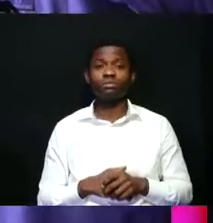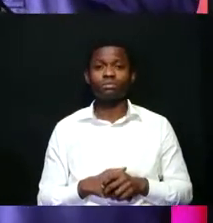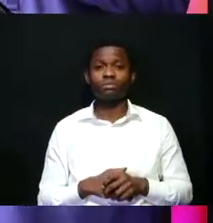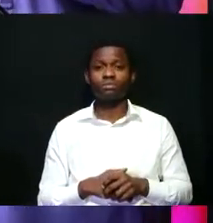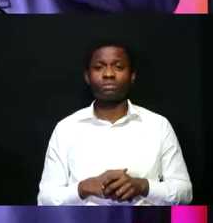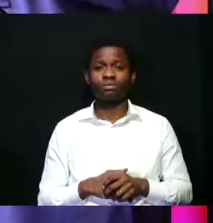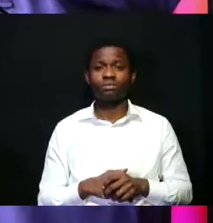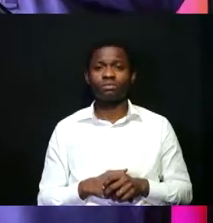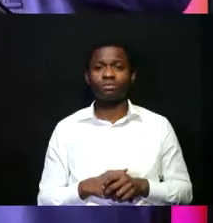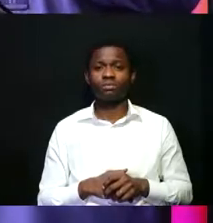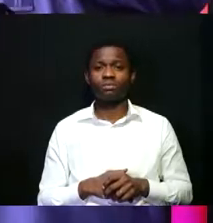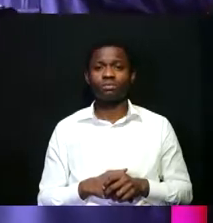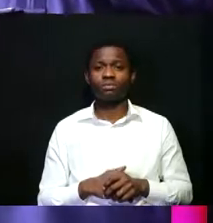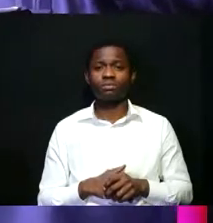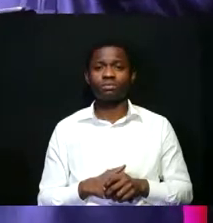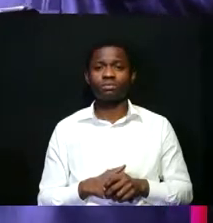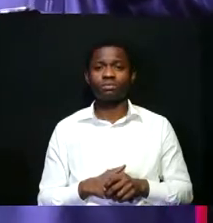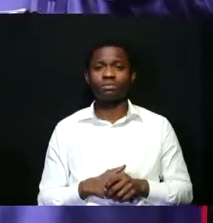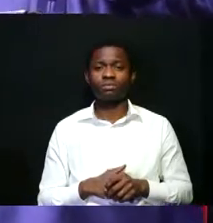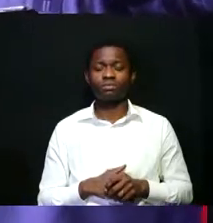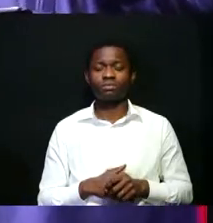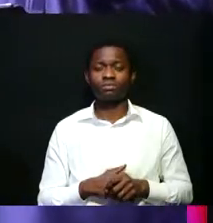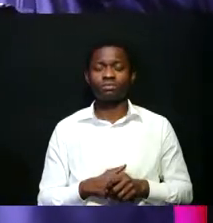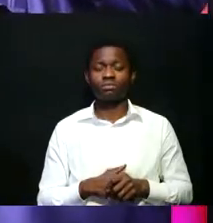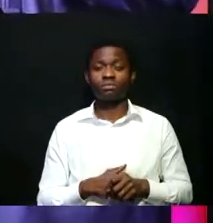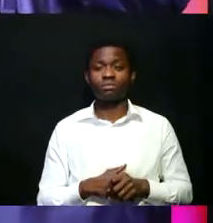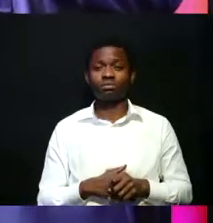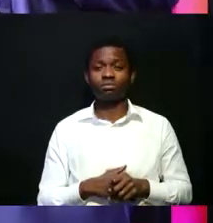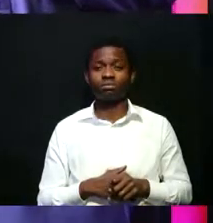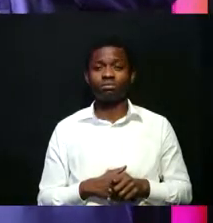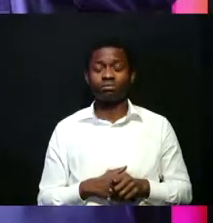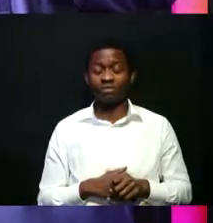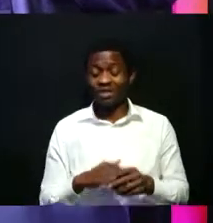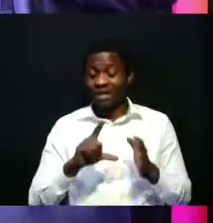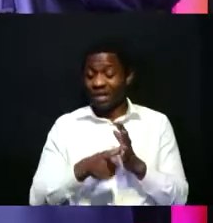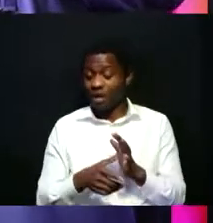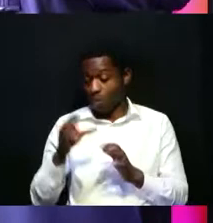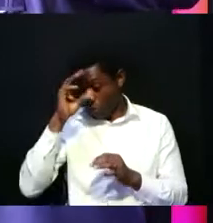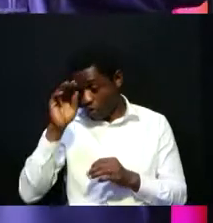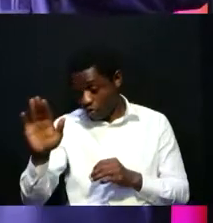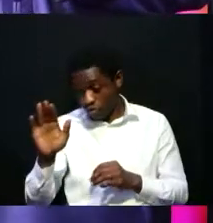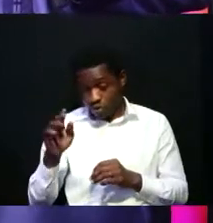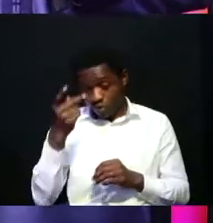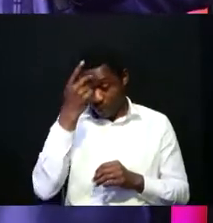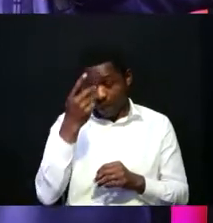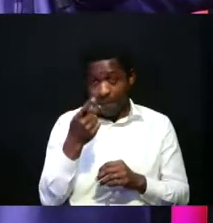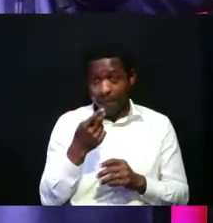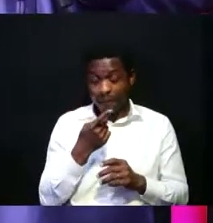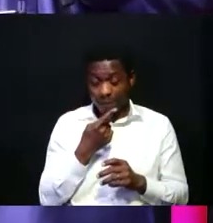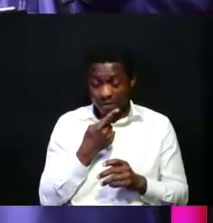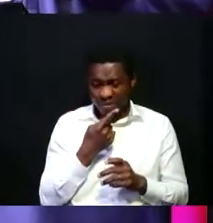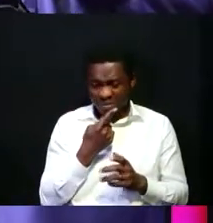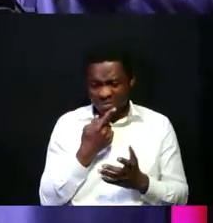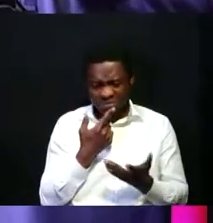who makes no pretense, the parents makes no pretense about being spiritual, who excuse the parents'